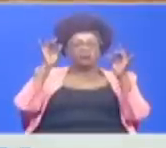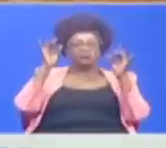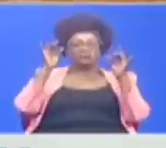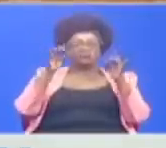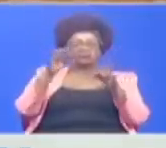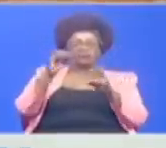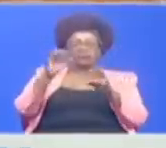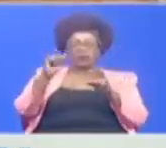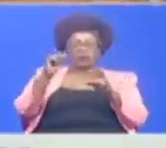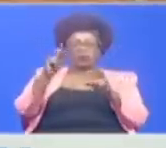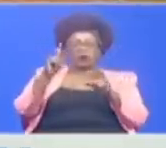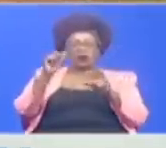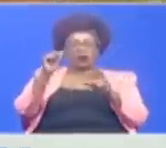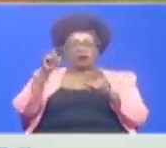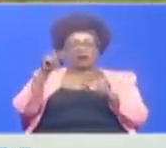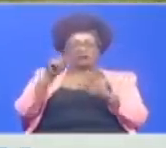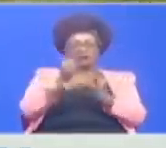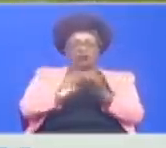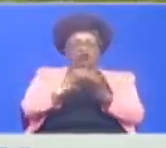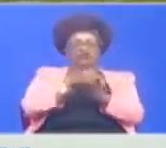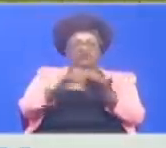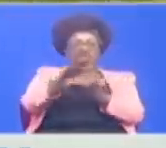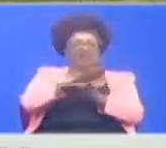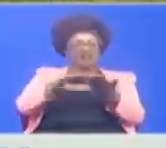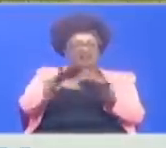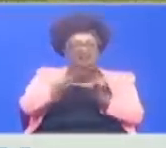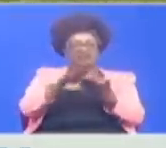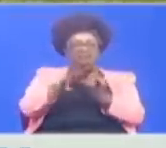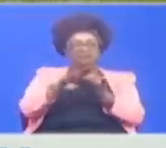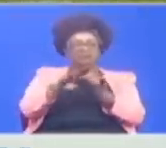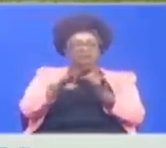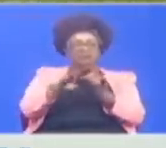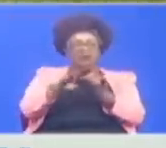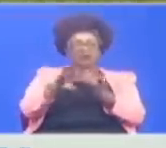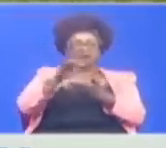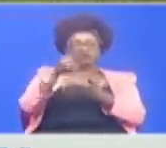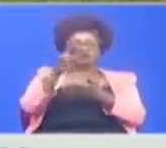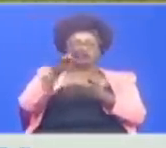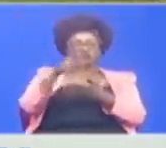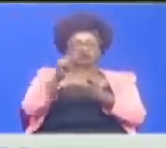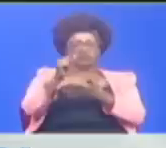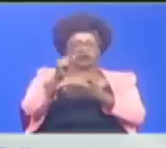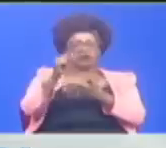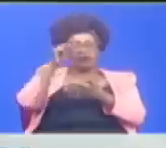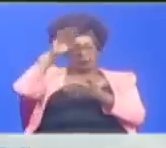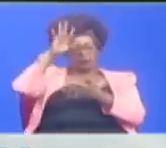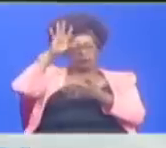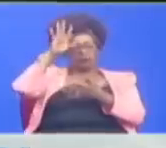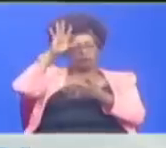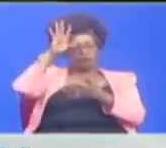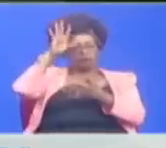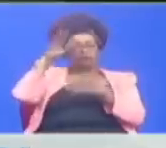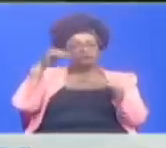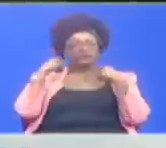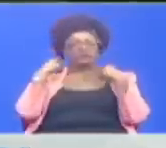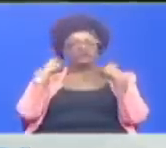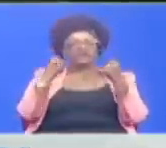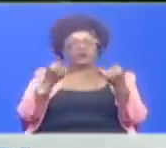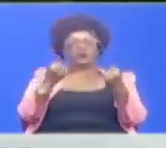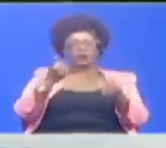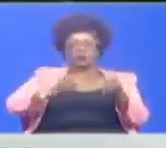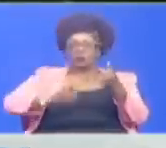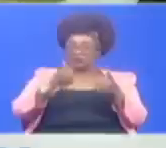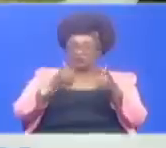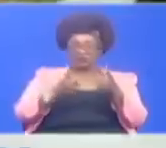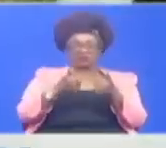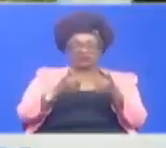Auckland Coffee Estate, abandoned along Kiganjo Road in Juja, Kiambu. The vehicle, which was dusted by